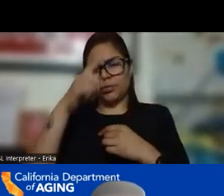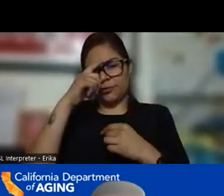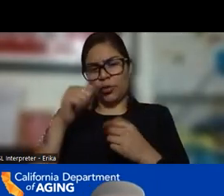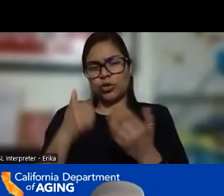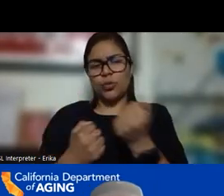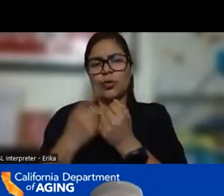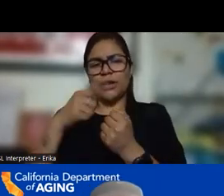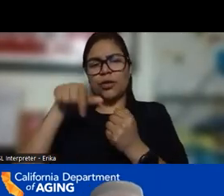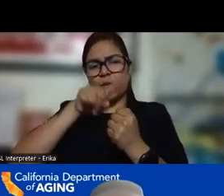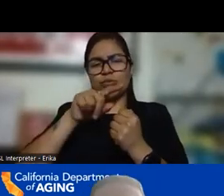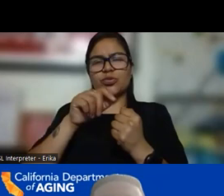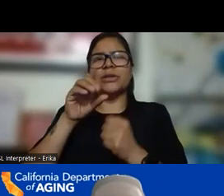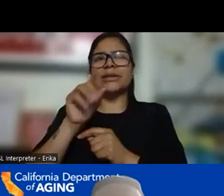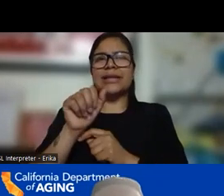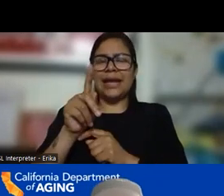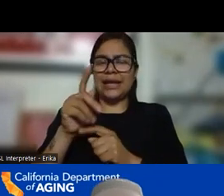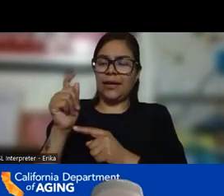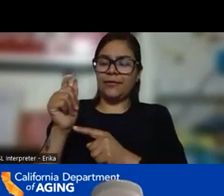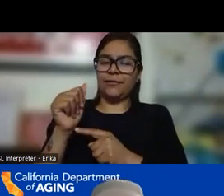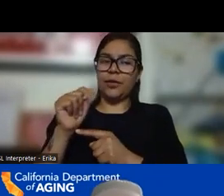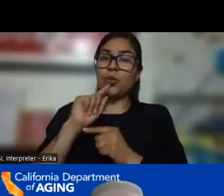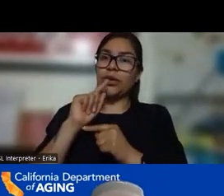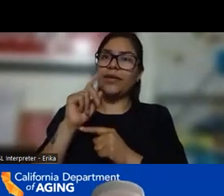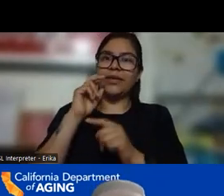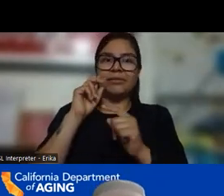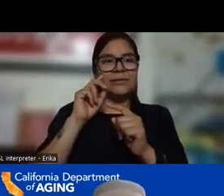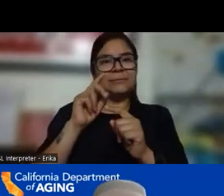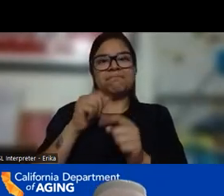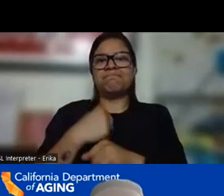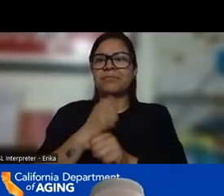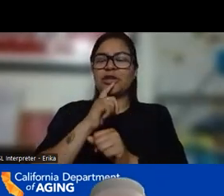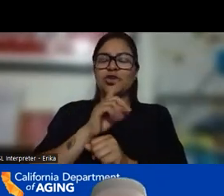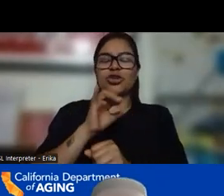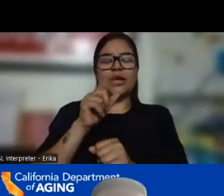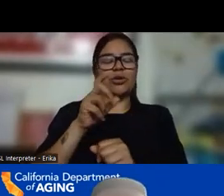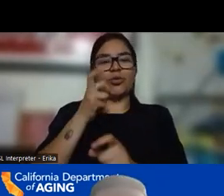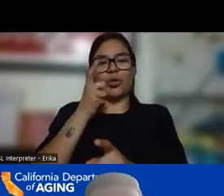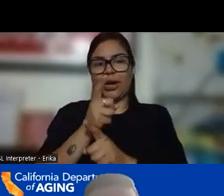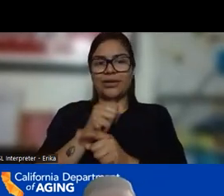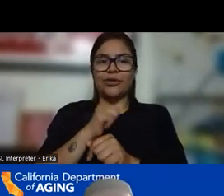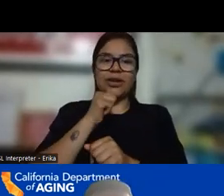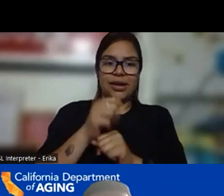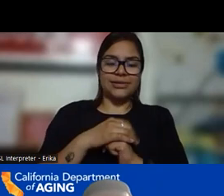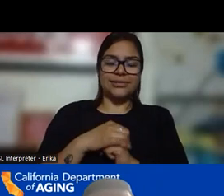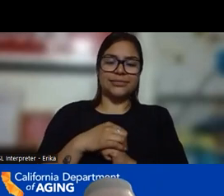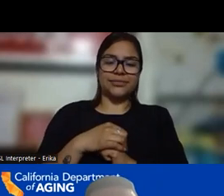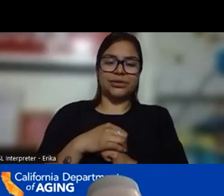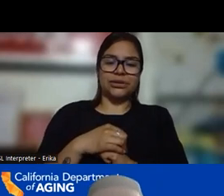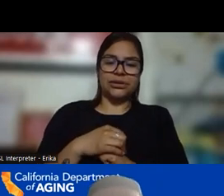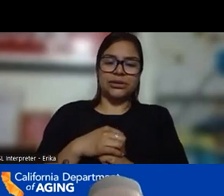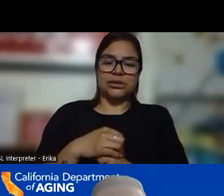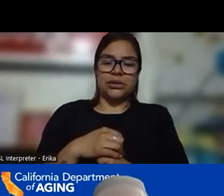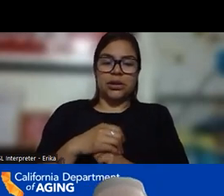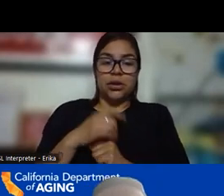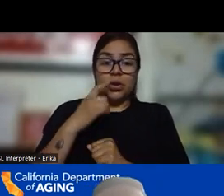targeting resources to underserved communities, and data really helped us be more accurate and purposeful at allocating those resources. So I was brought on to CDA to